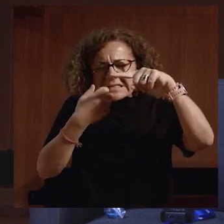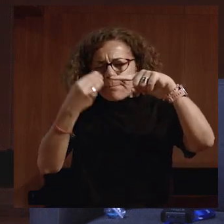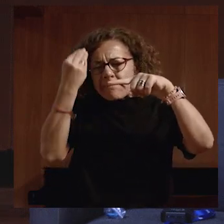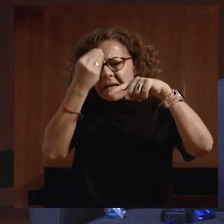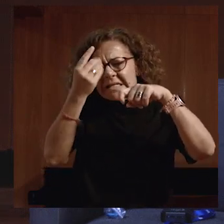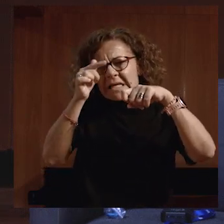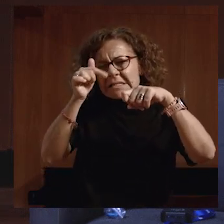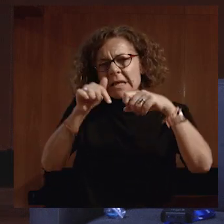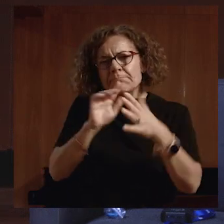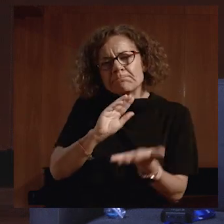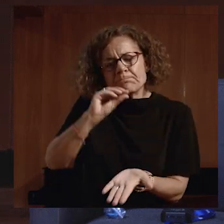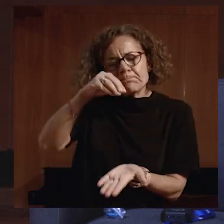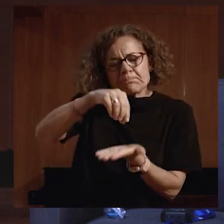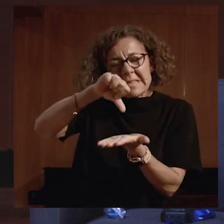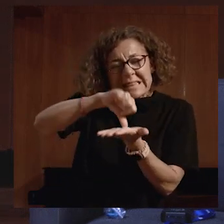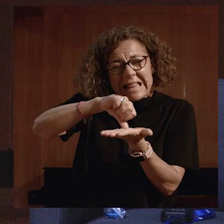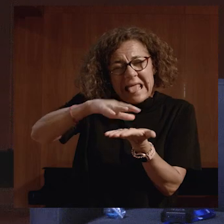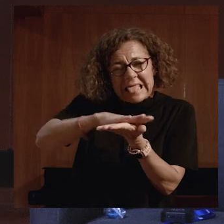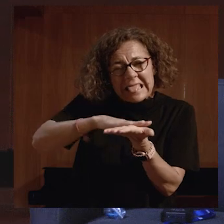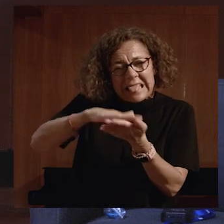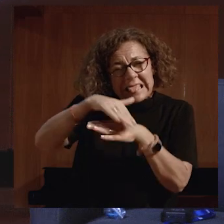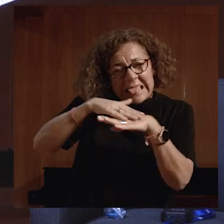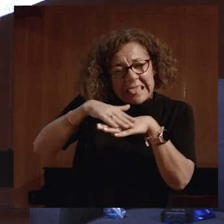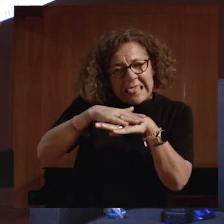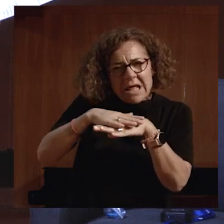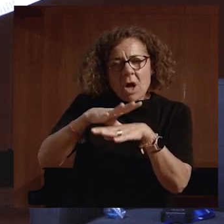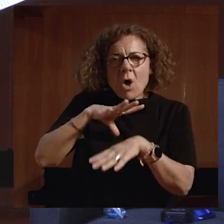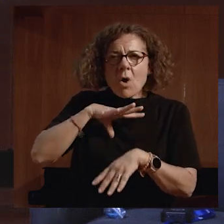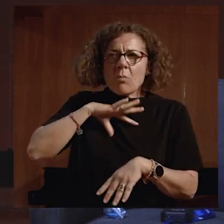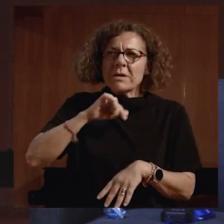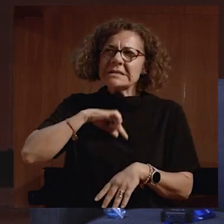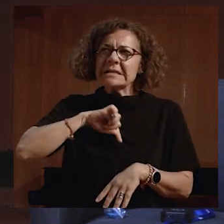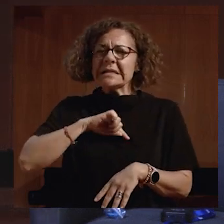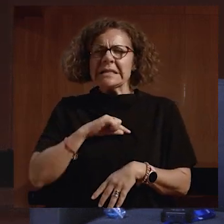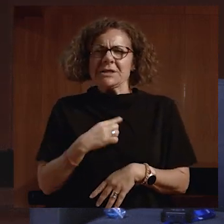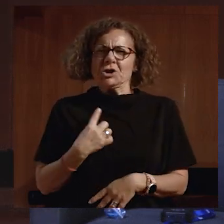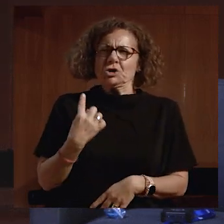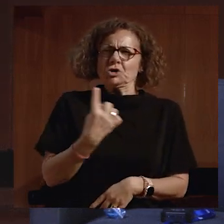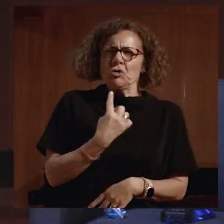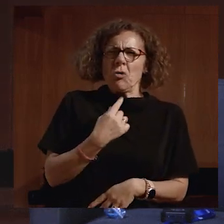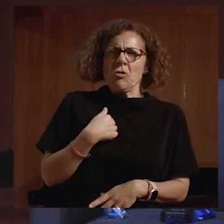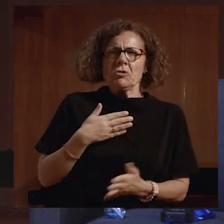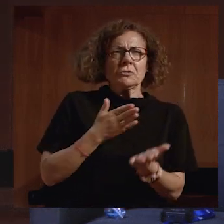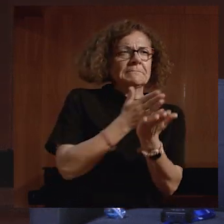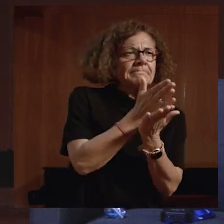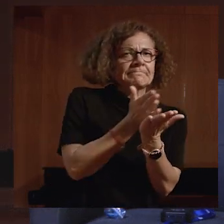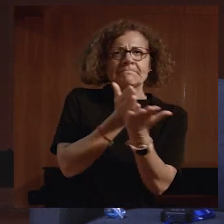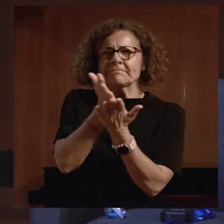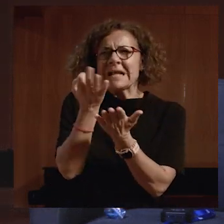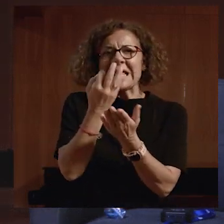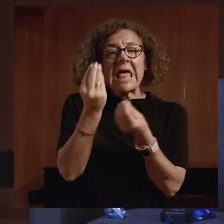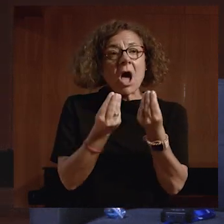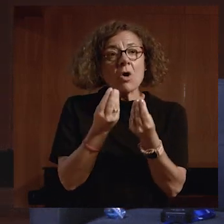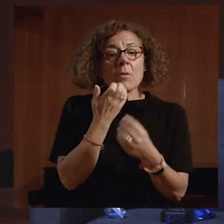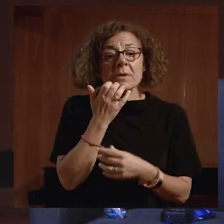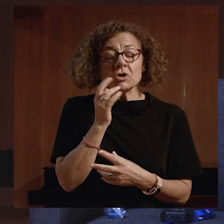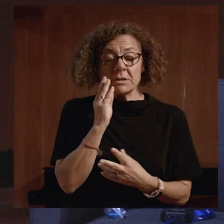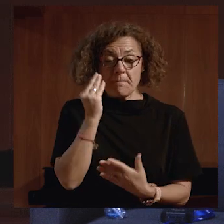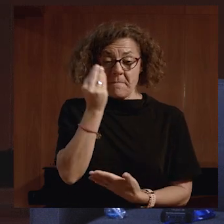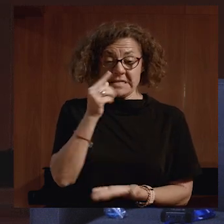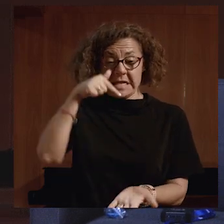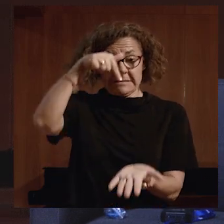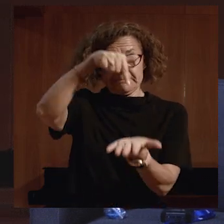bit alone sometimes, and think, I don't really know anyone, where am I going to go? But the minute you put yourself there, you look at who are the people around you